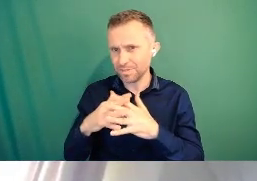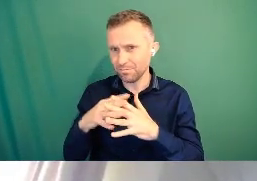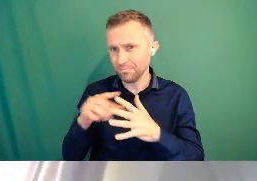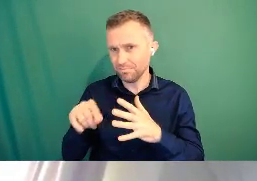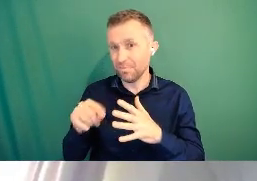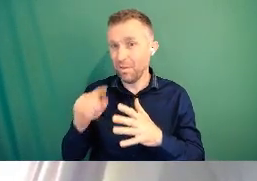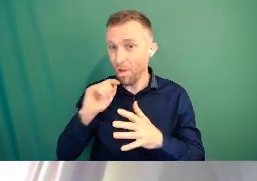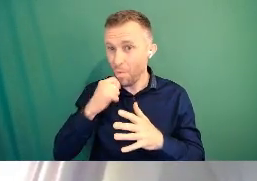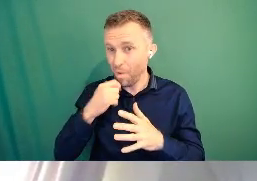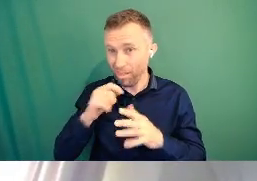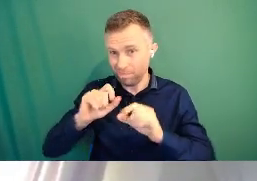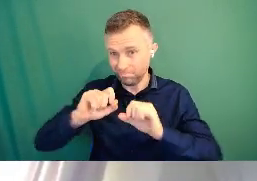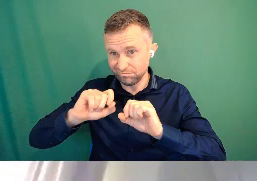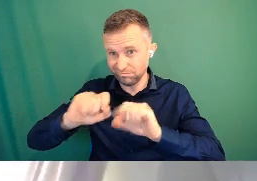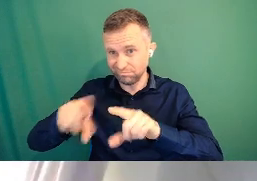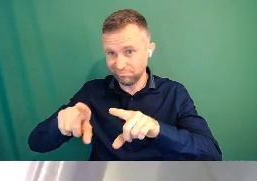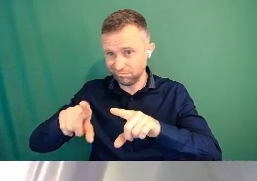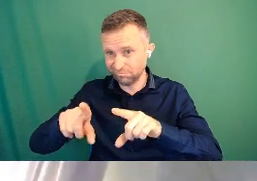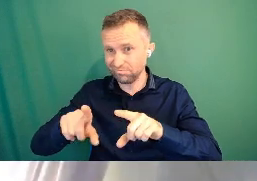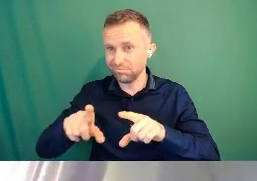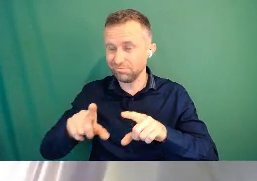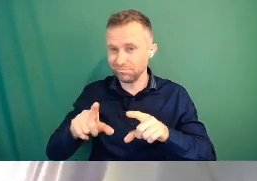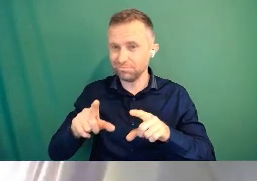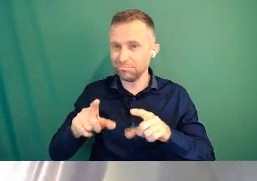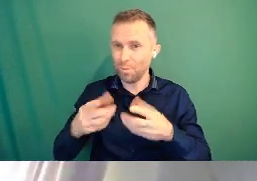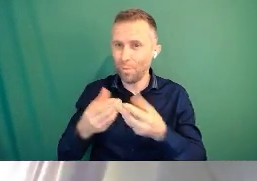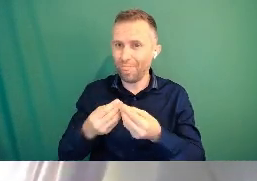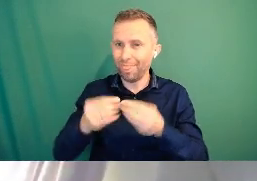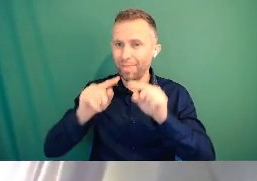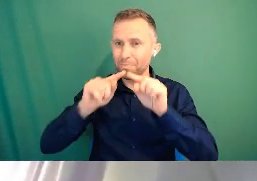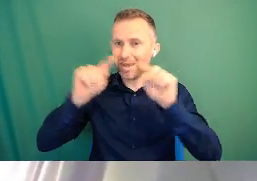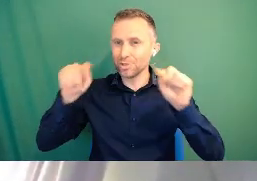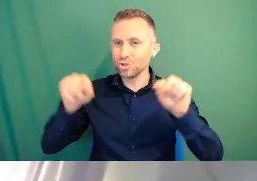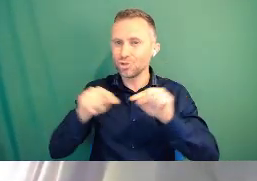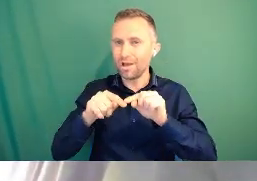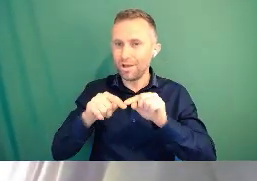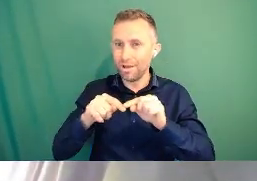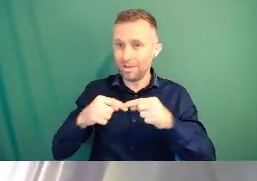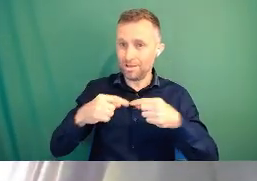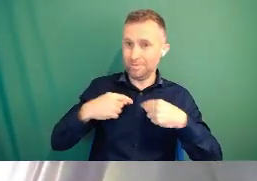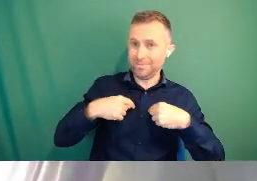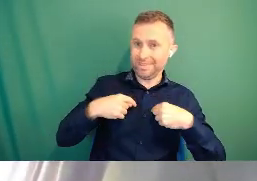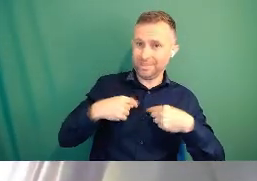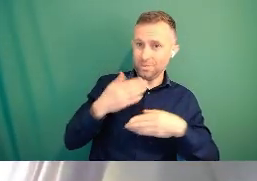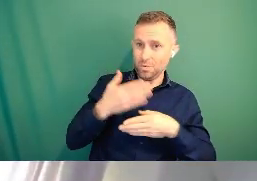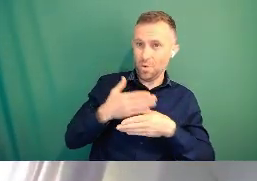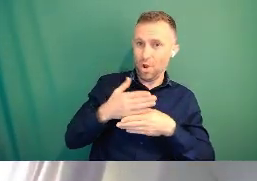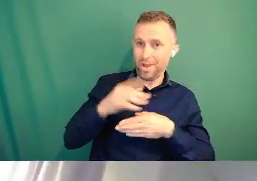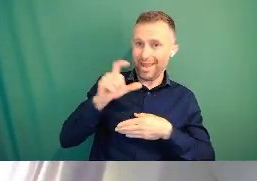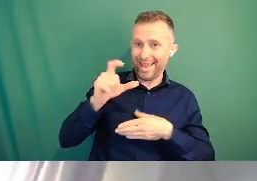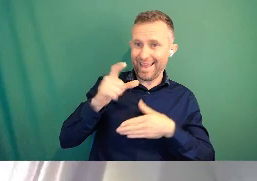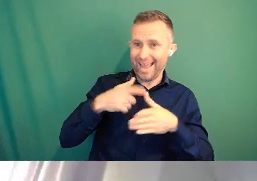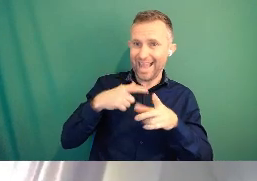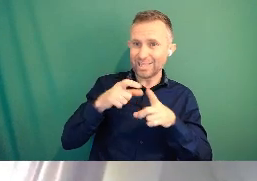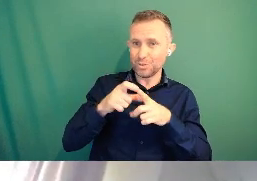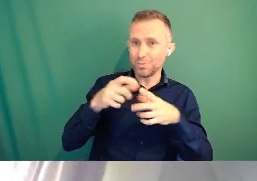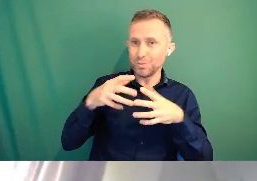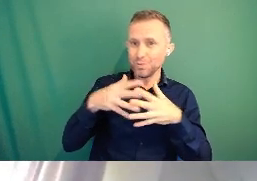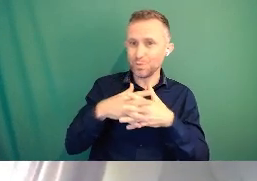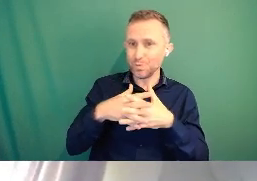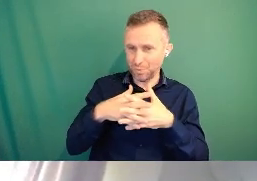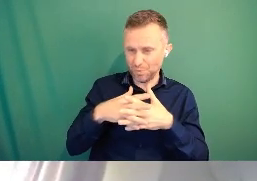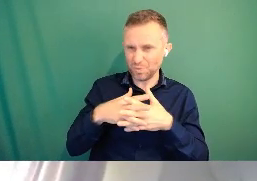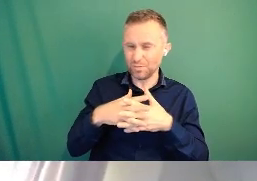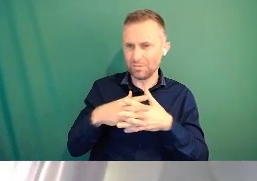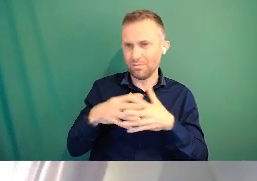other images. I'm more than happy to email them over. As I said, we're Cadw, so